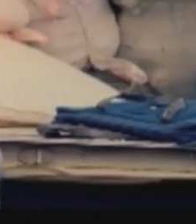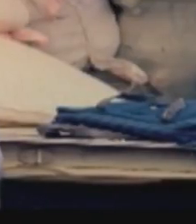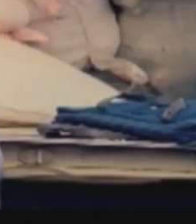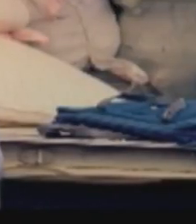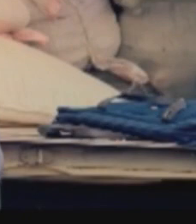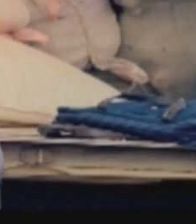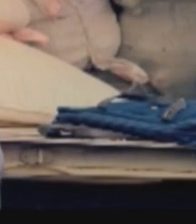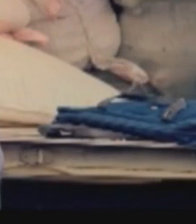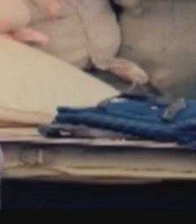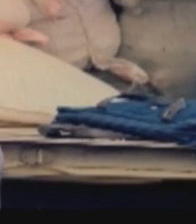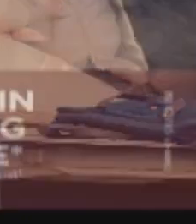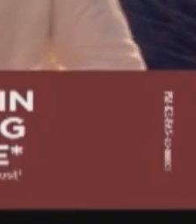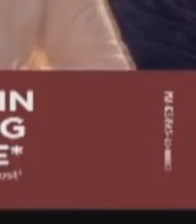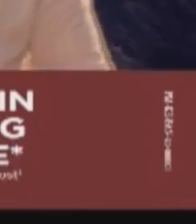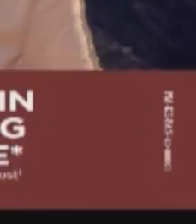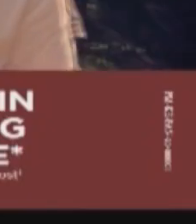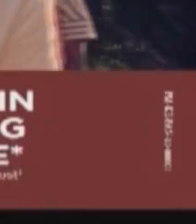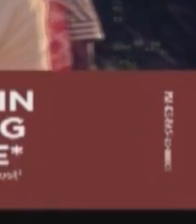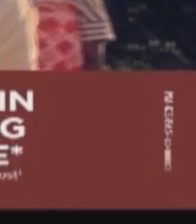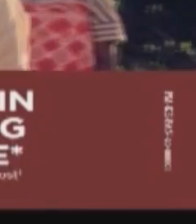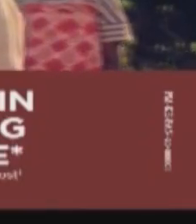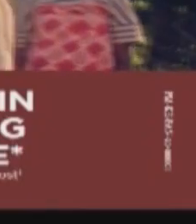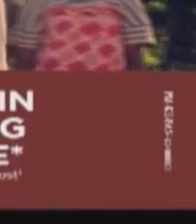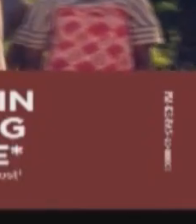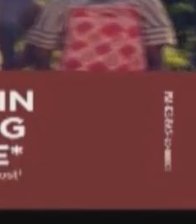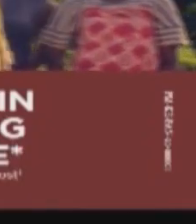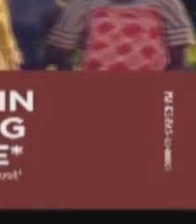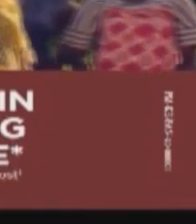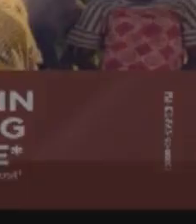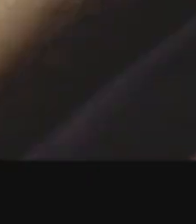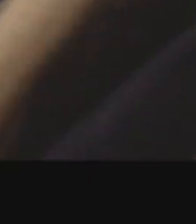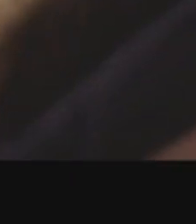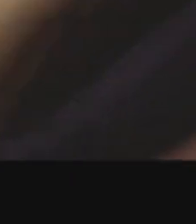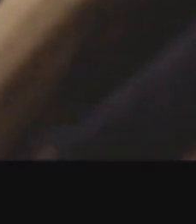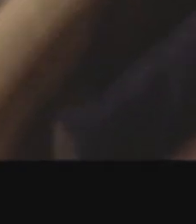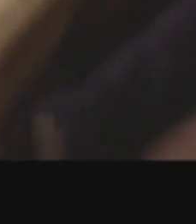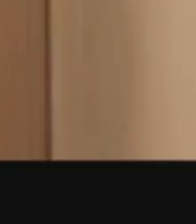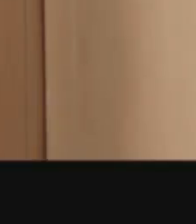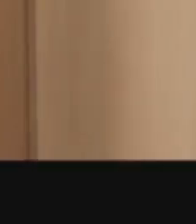relieves multiple types of pain. If symptoms persist, seek medical advice.